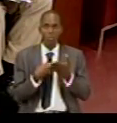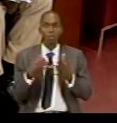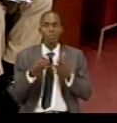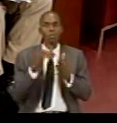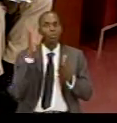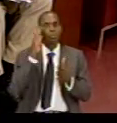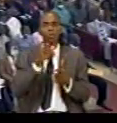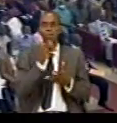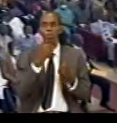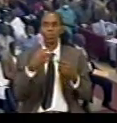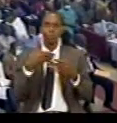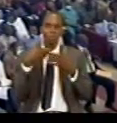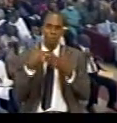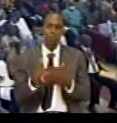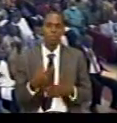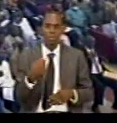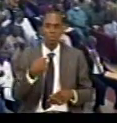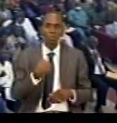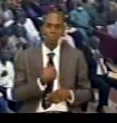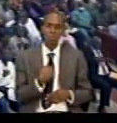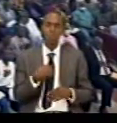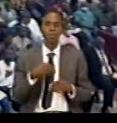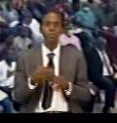not come near me.